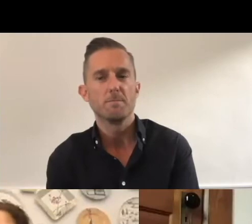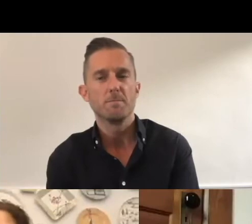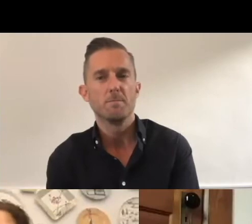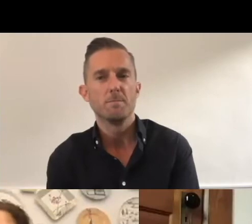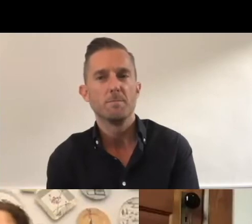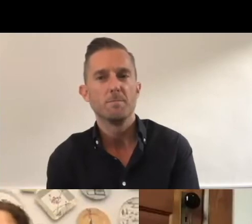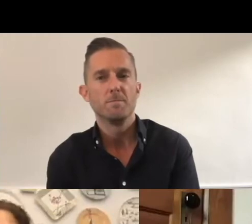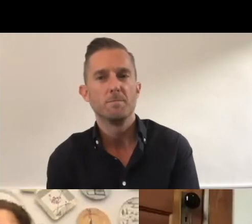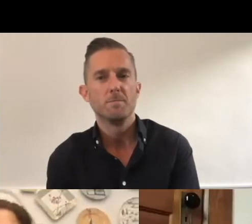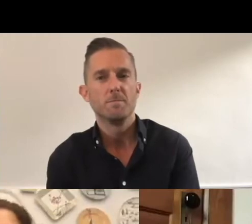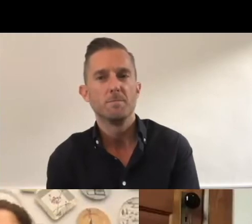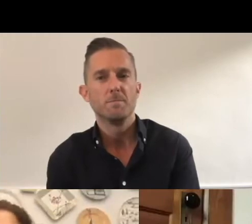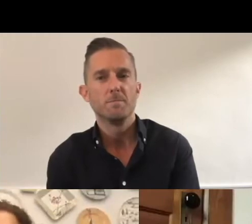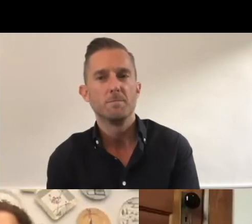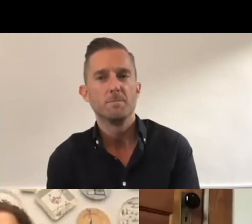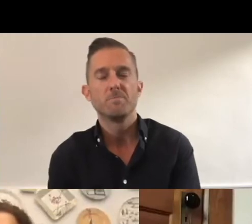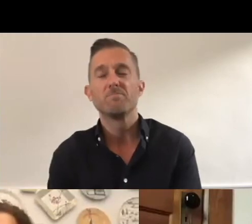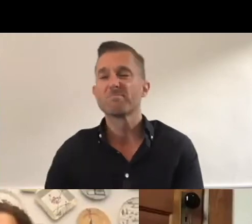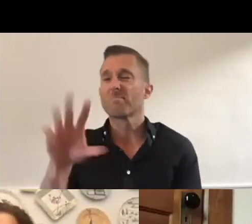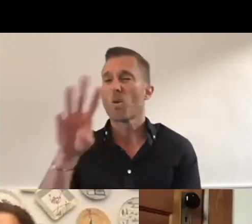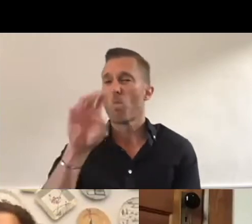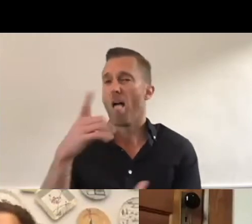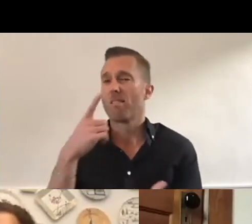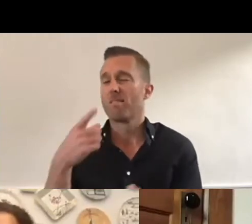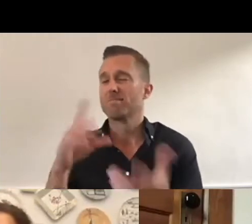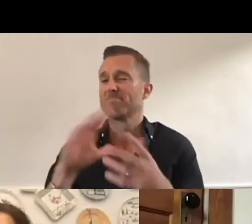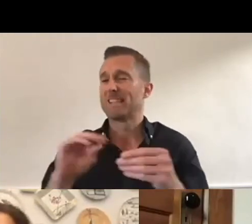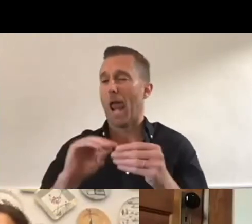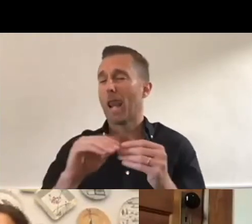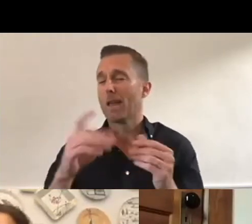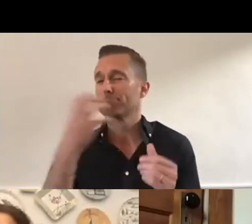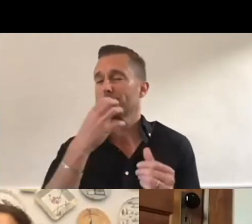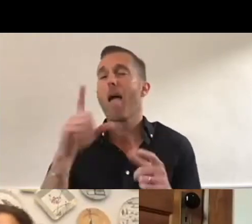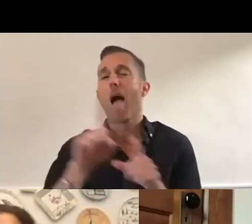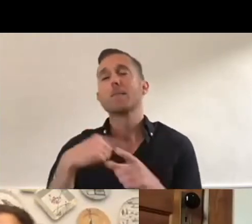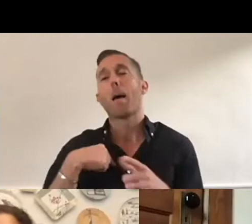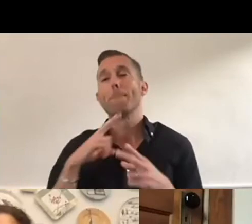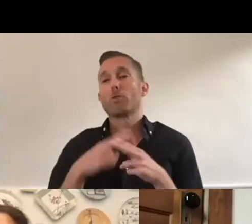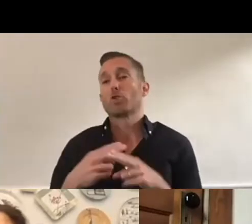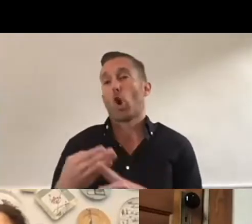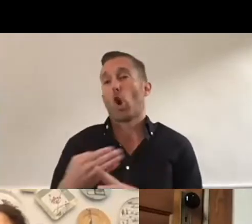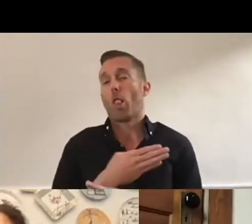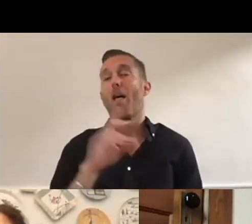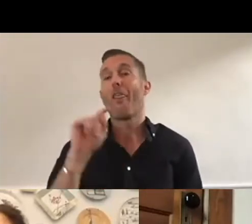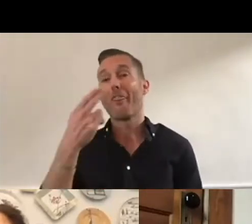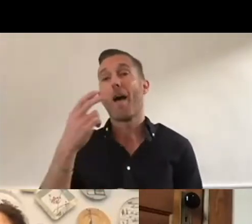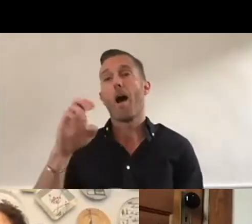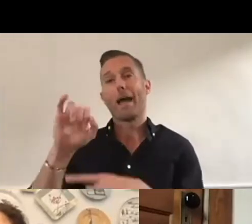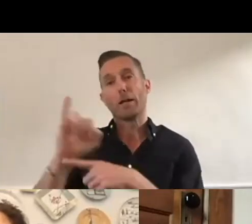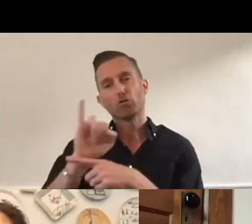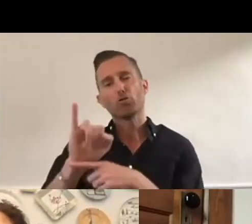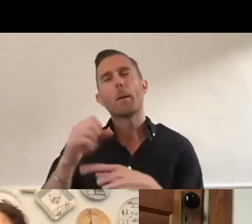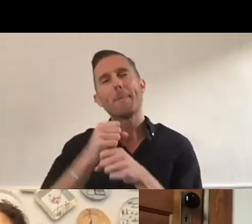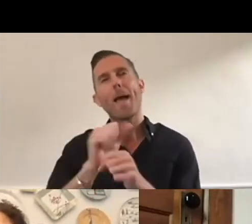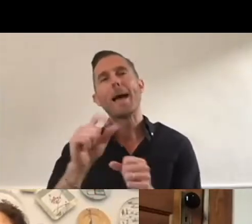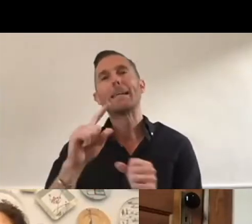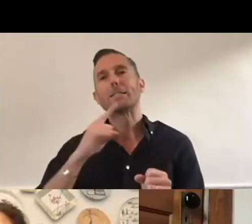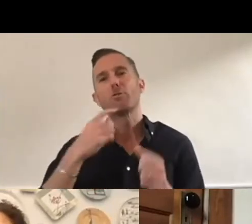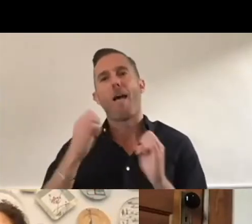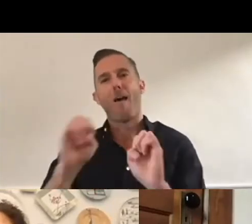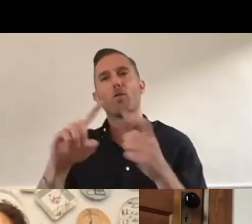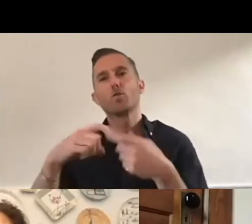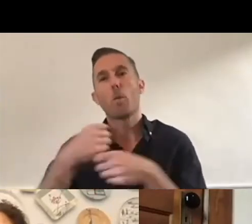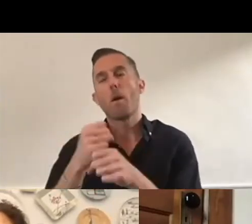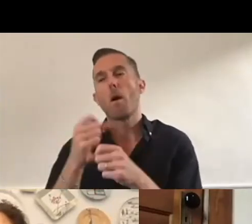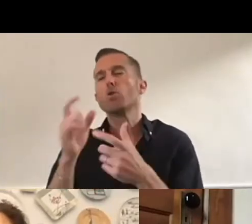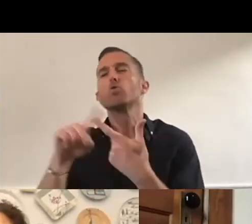Well said. As I said earlier, the industry has started to make us serious efforts to bring more lived